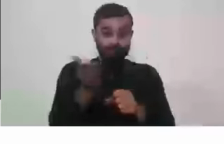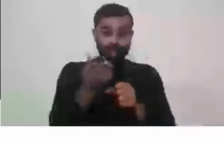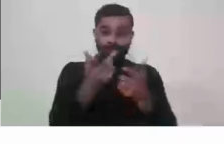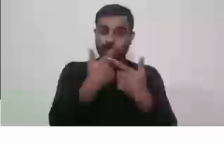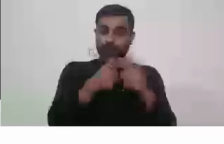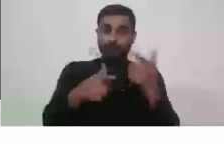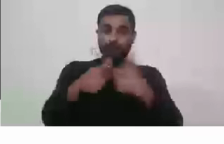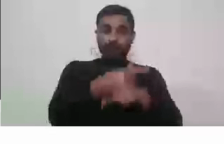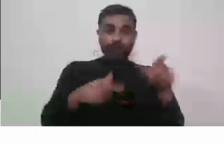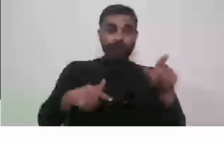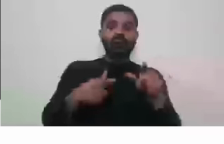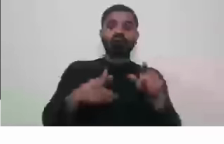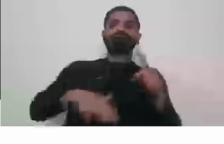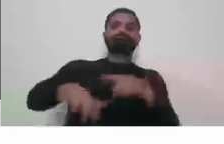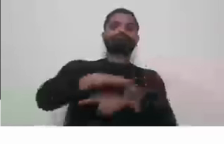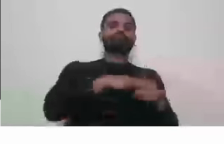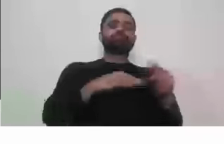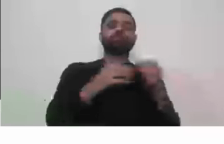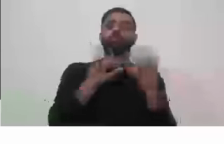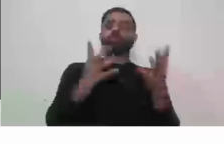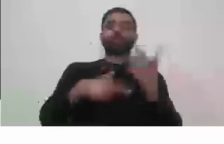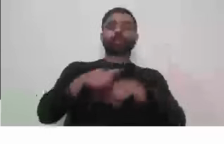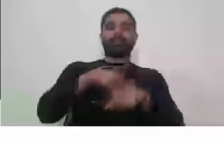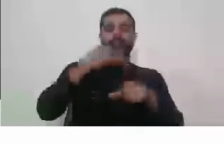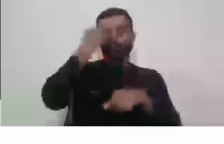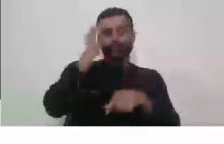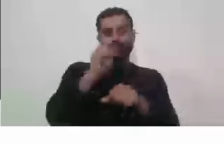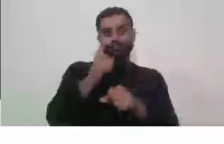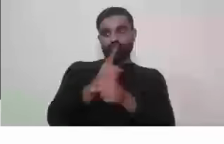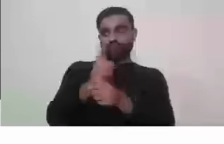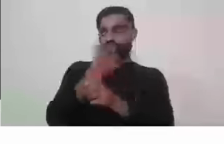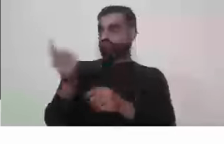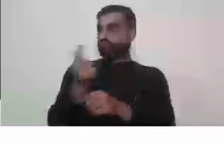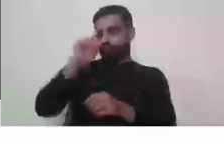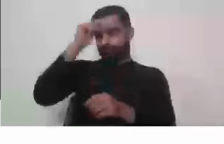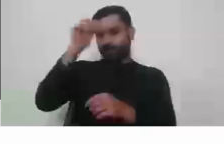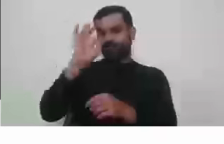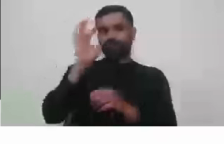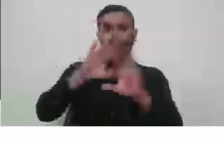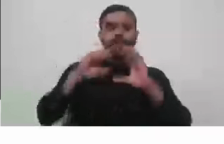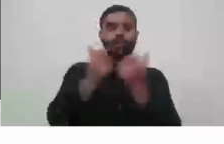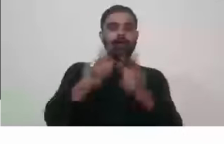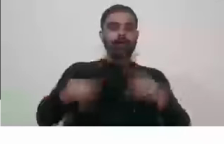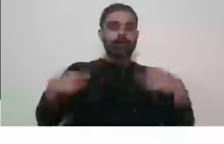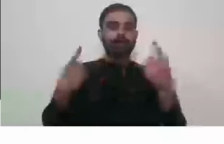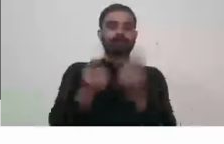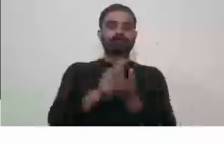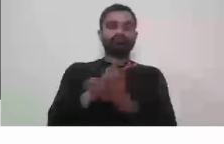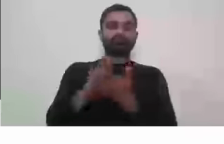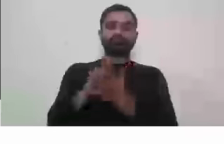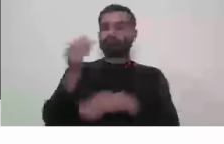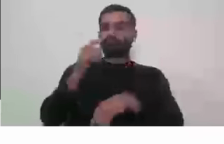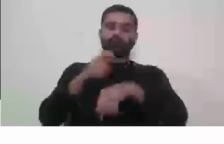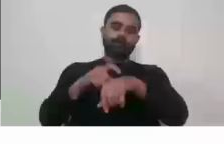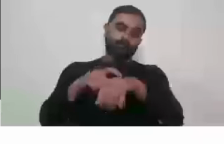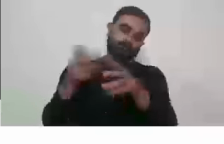multilingual environment? Most of the teachers do not use English in the classroom at all. Sometimes